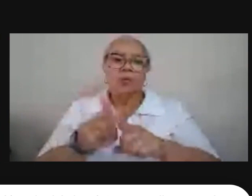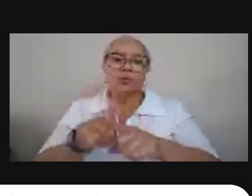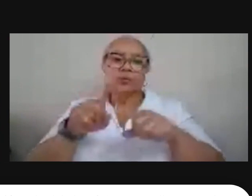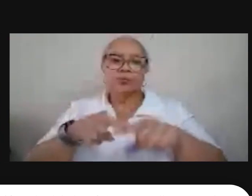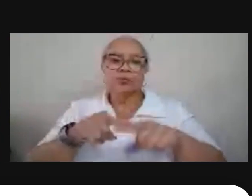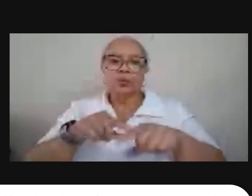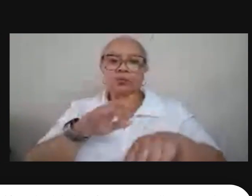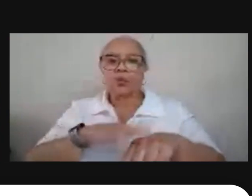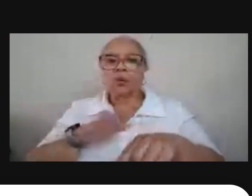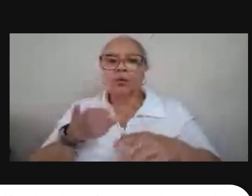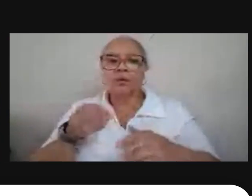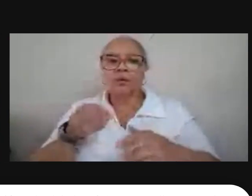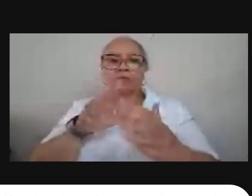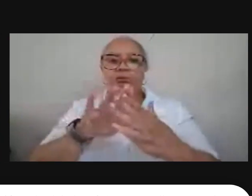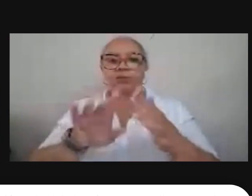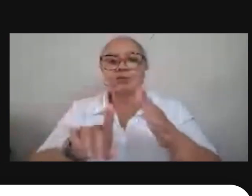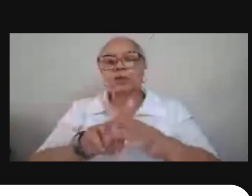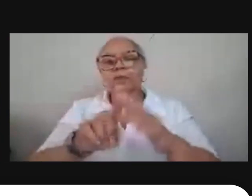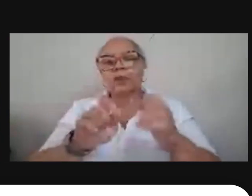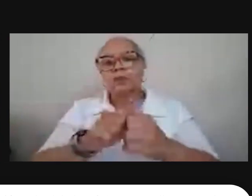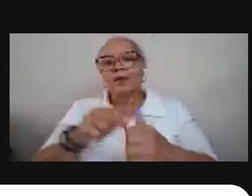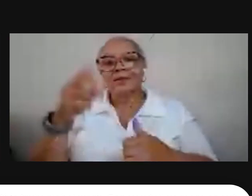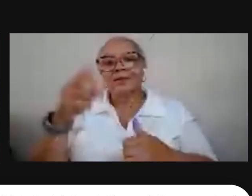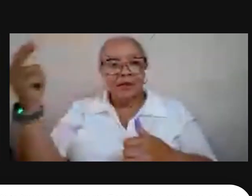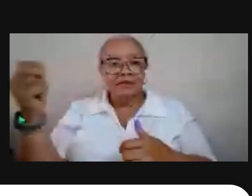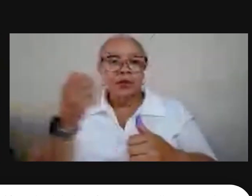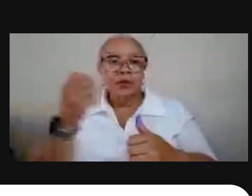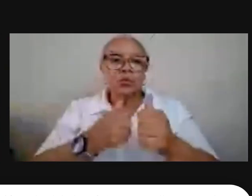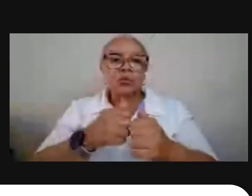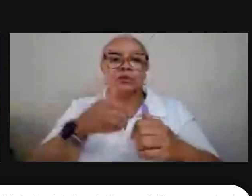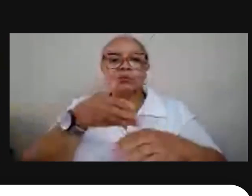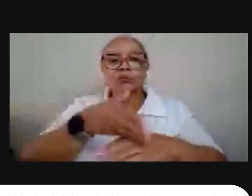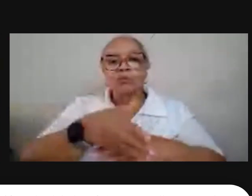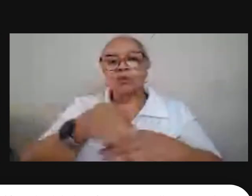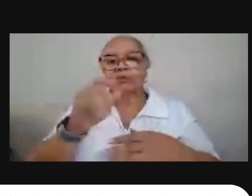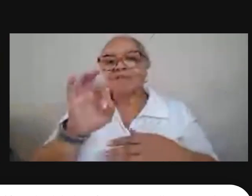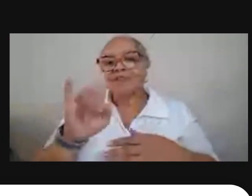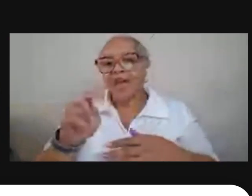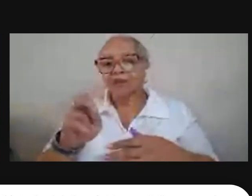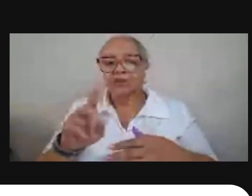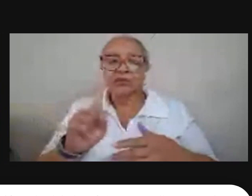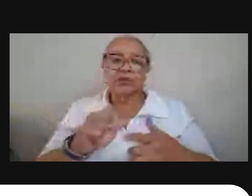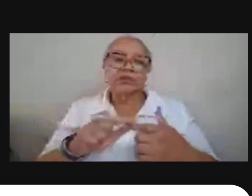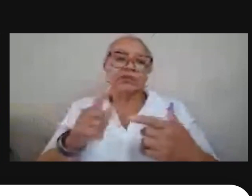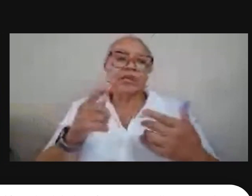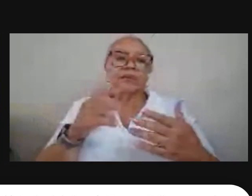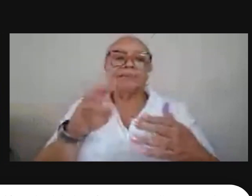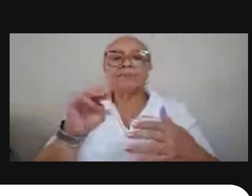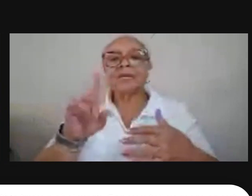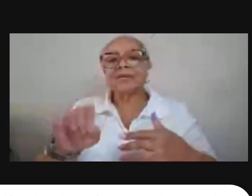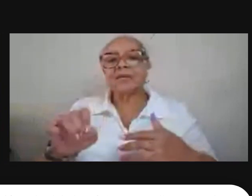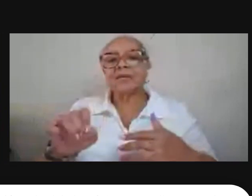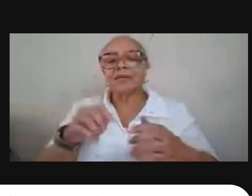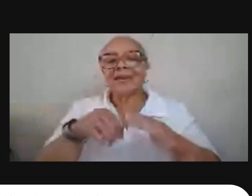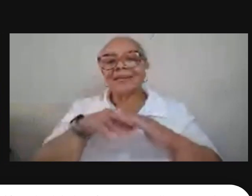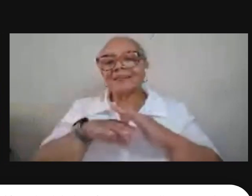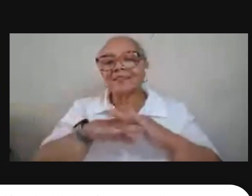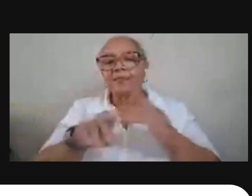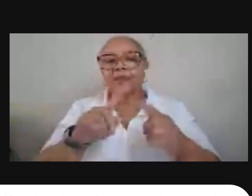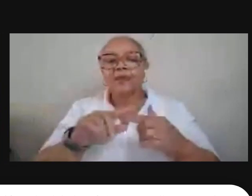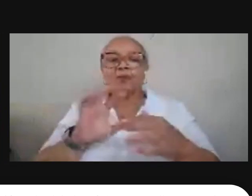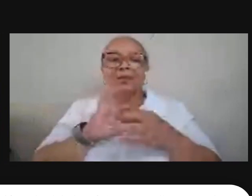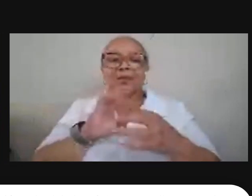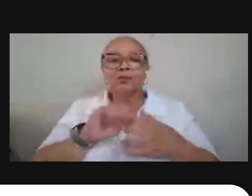approaches to come up with hypotheses about what host factors are involved in mediating susceptibility either to TB disease once you're infected or